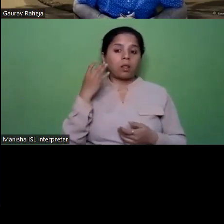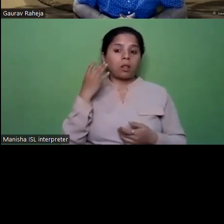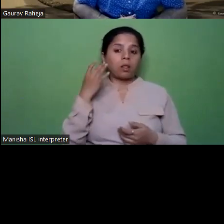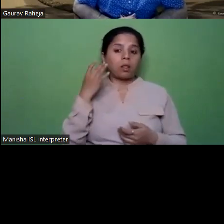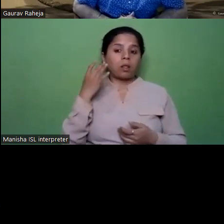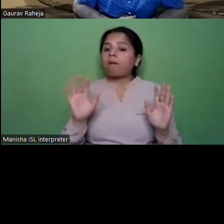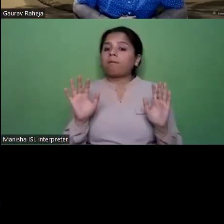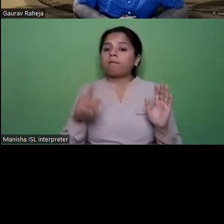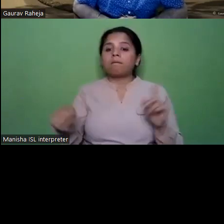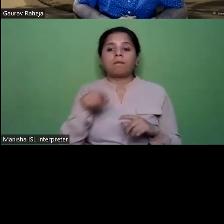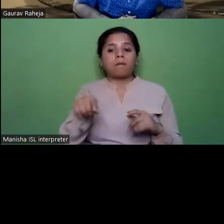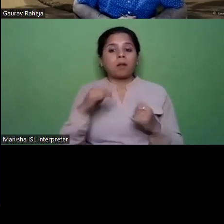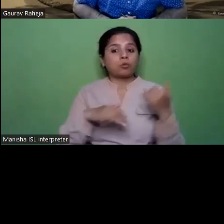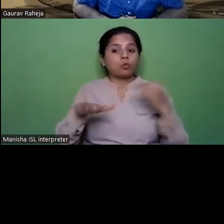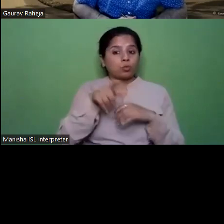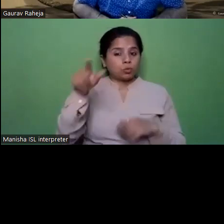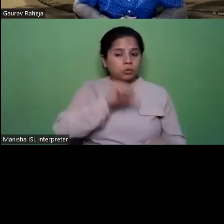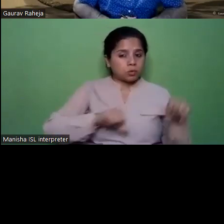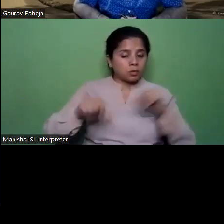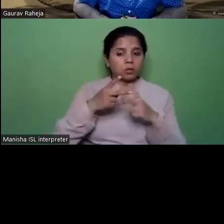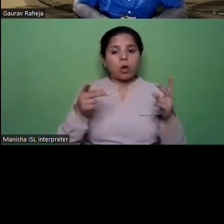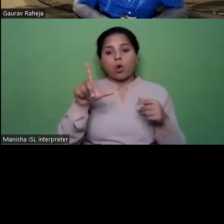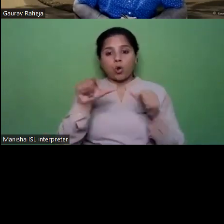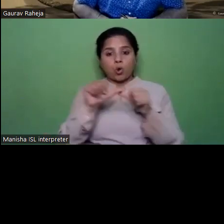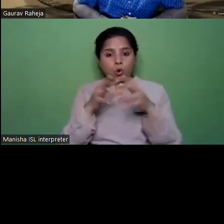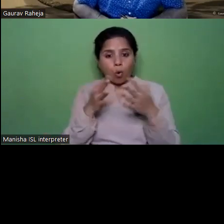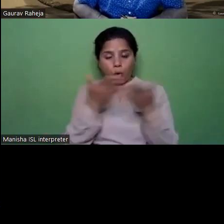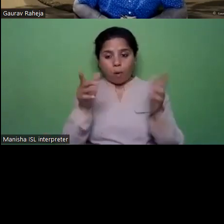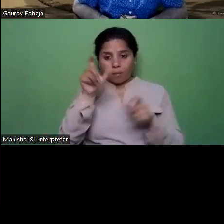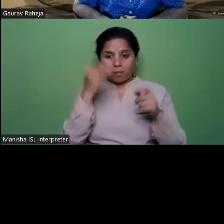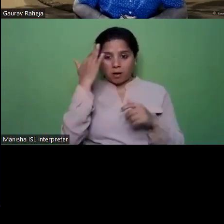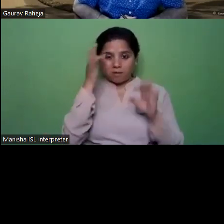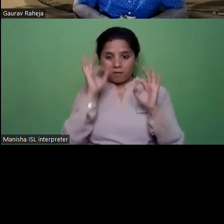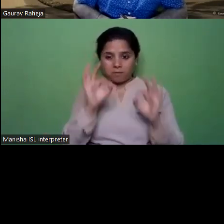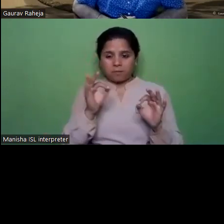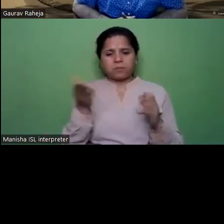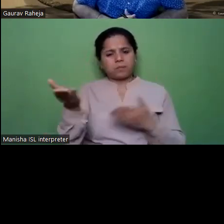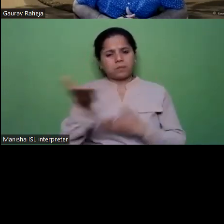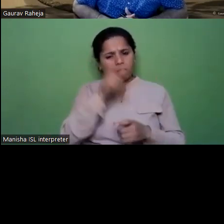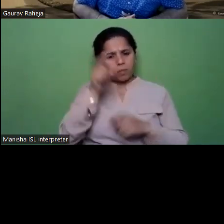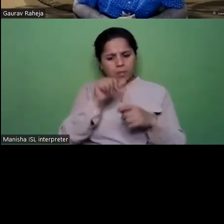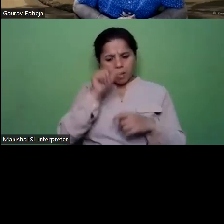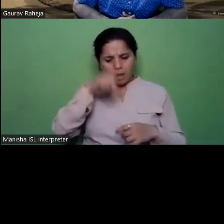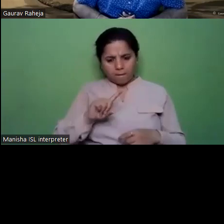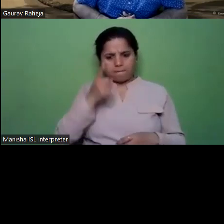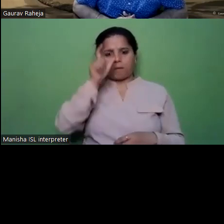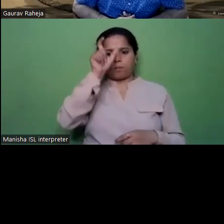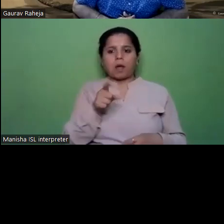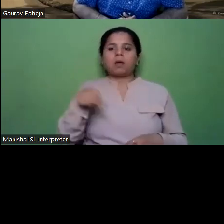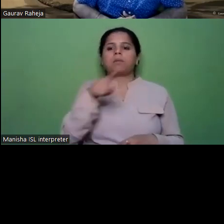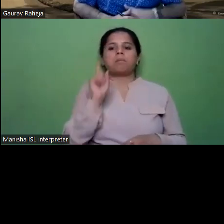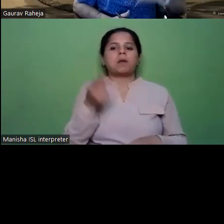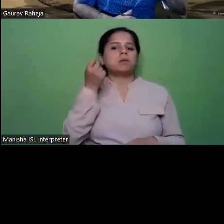just because you are social scientists or people of law, we are all citizens first. And I think therefore it's important for us to understand